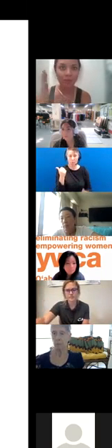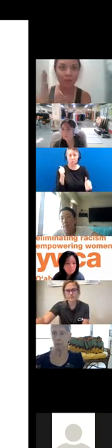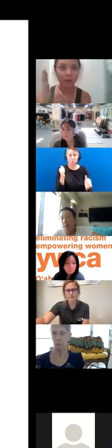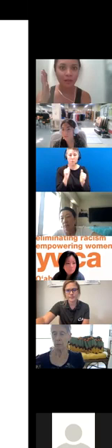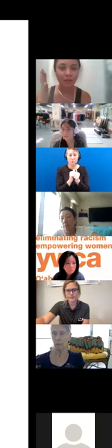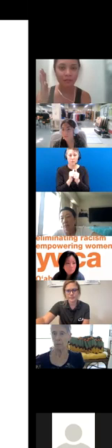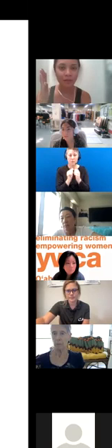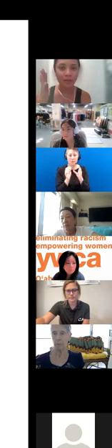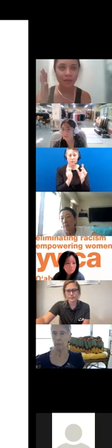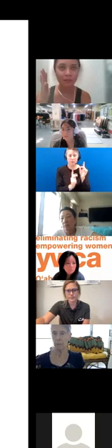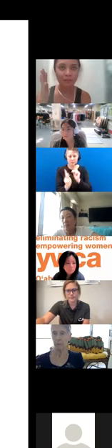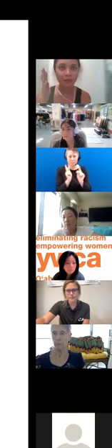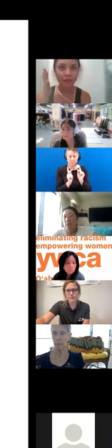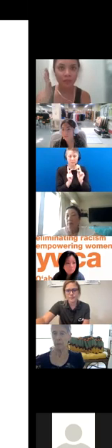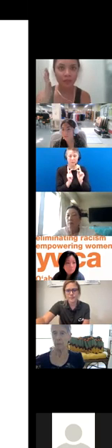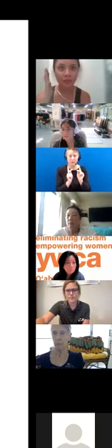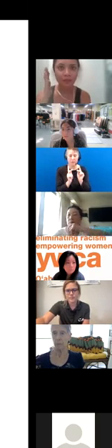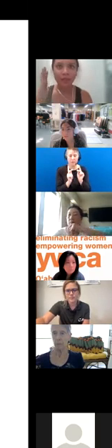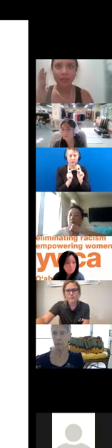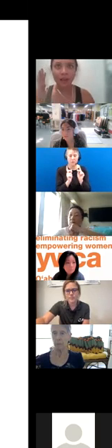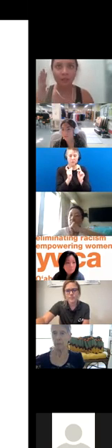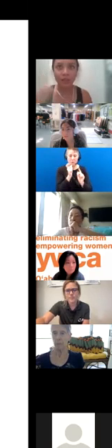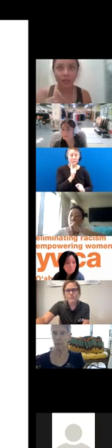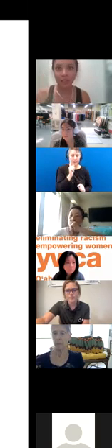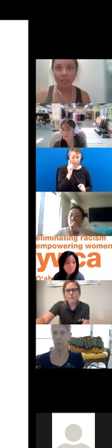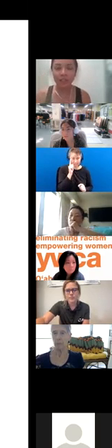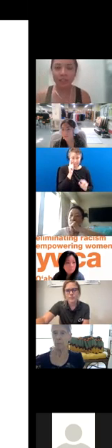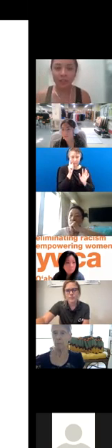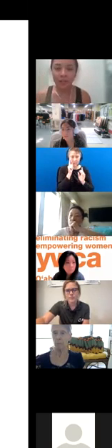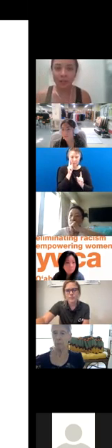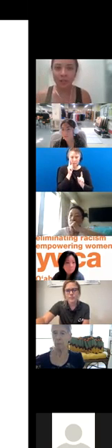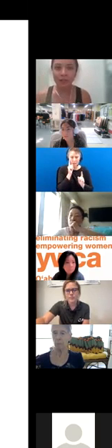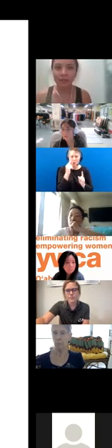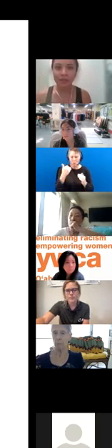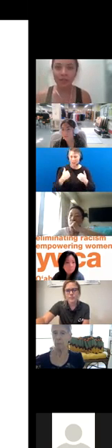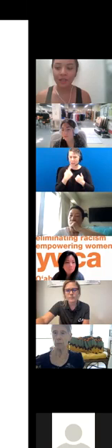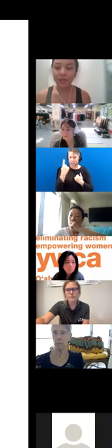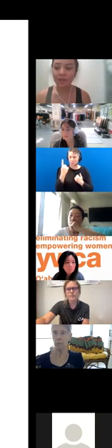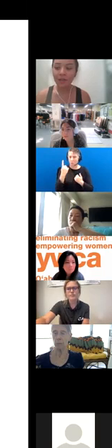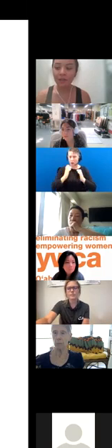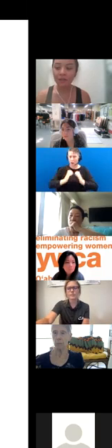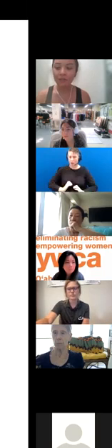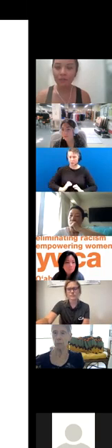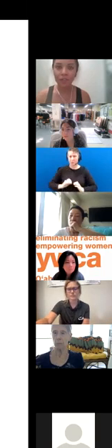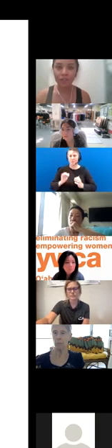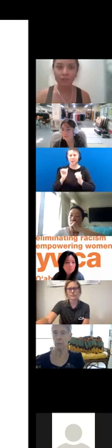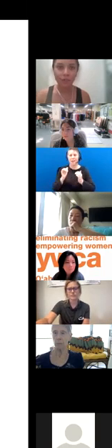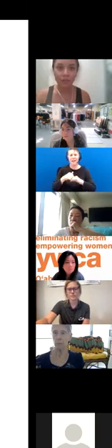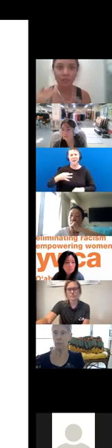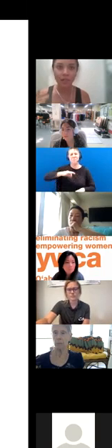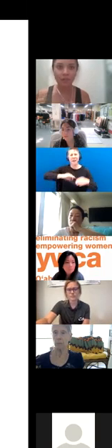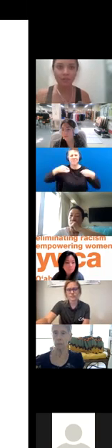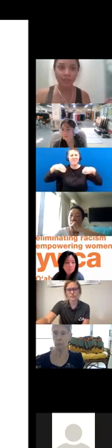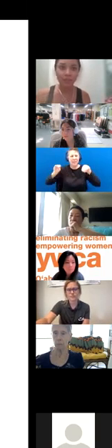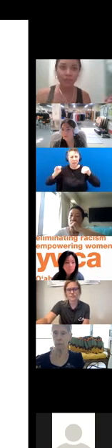people that are deaf, we actually had a customer at our benefit sale. She